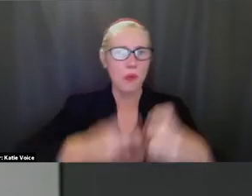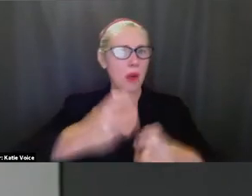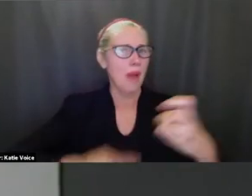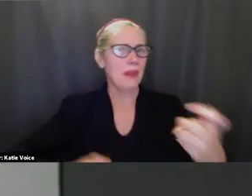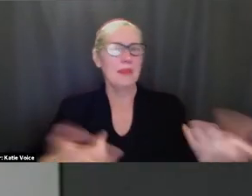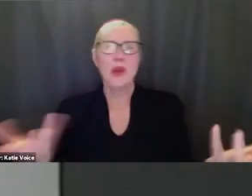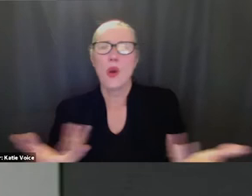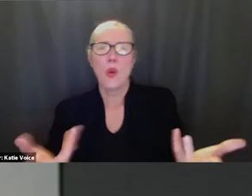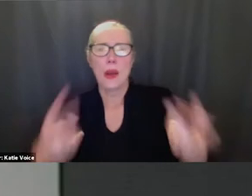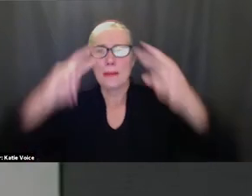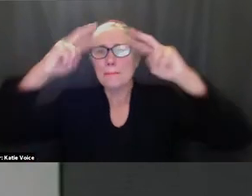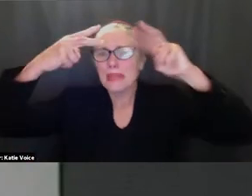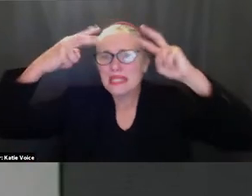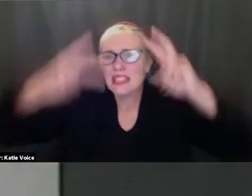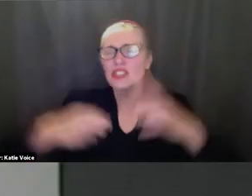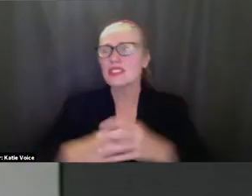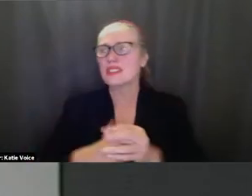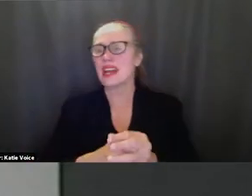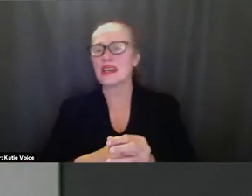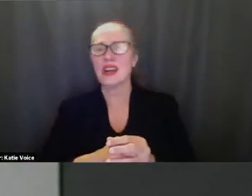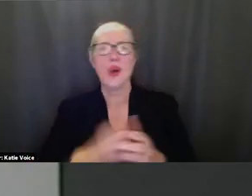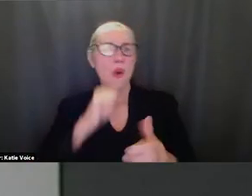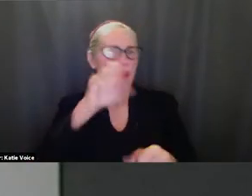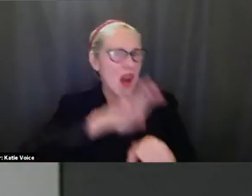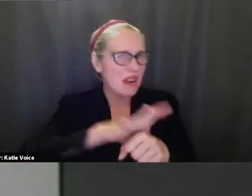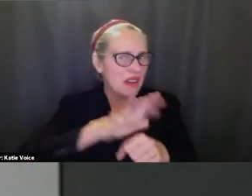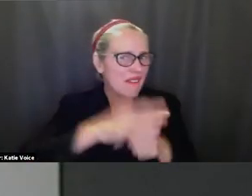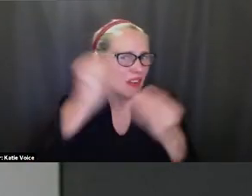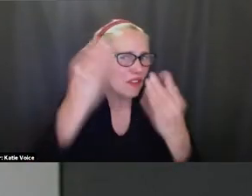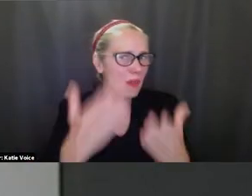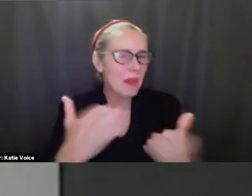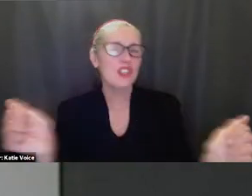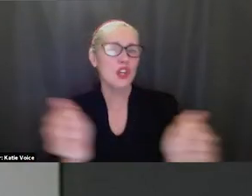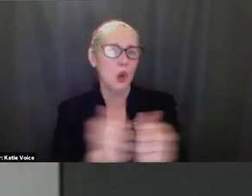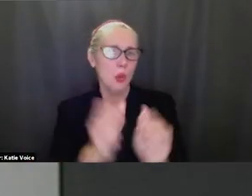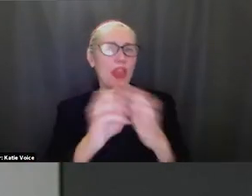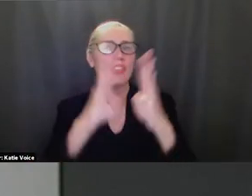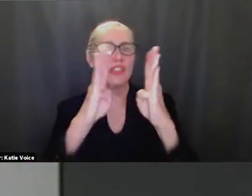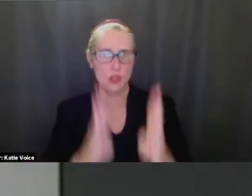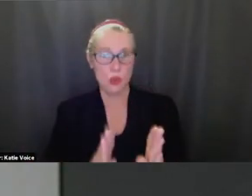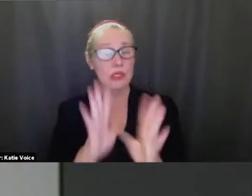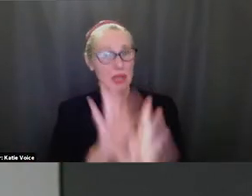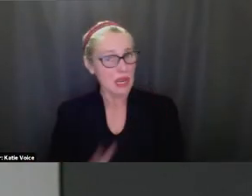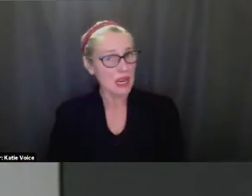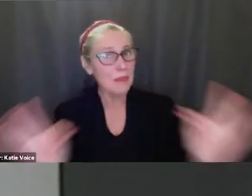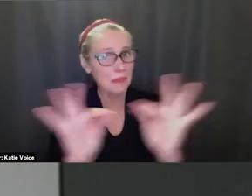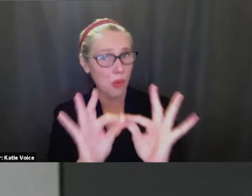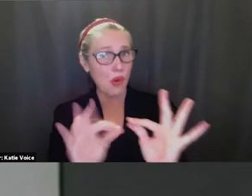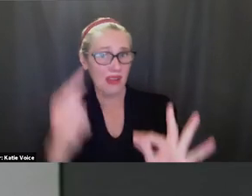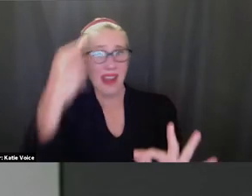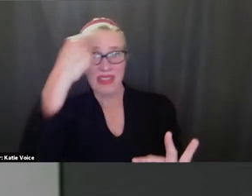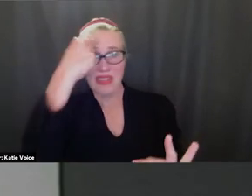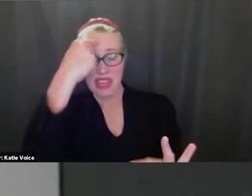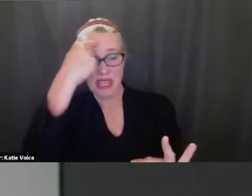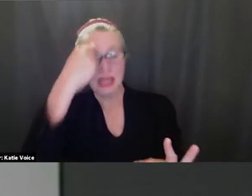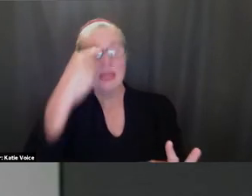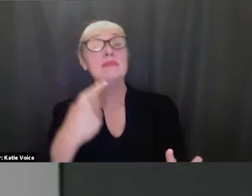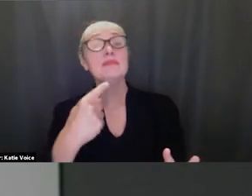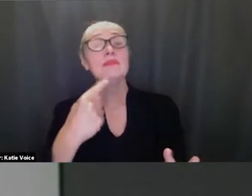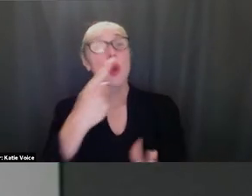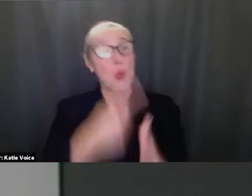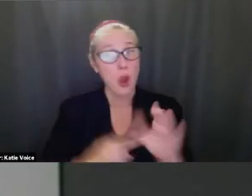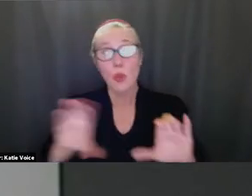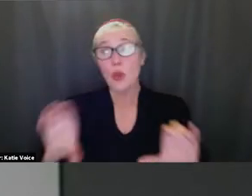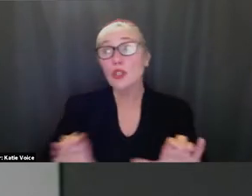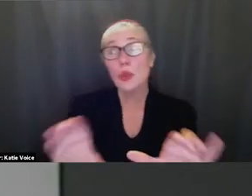misinformation or lack of information so i think it's important that we express what we are doing and